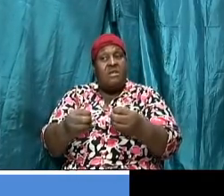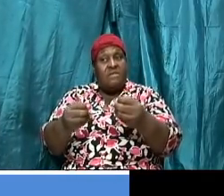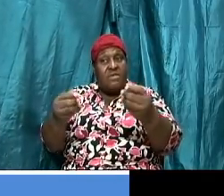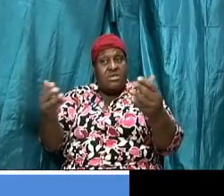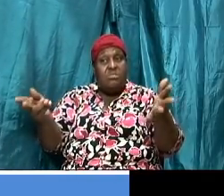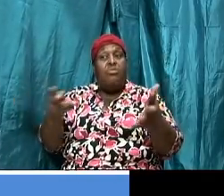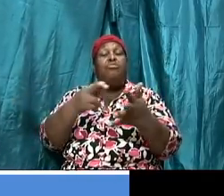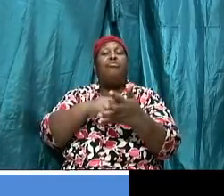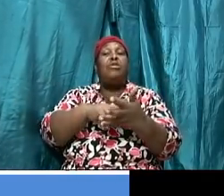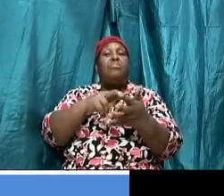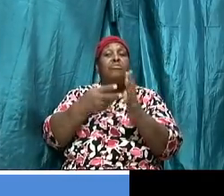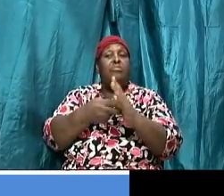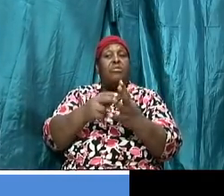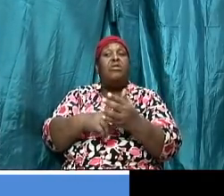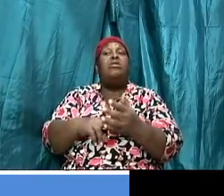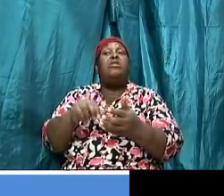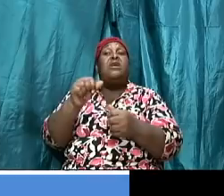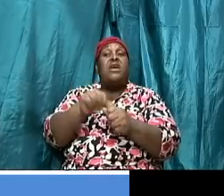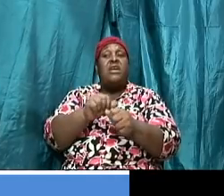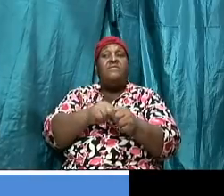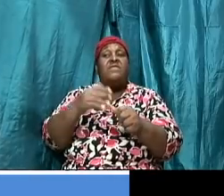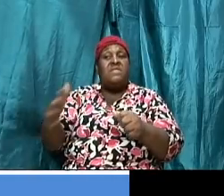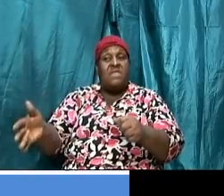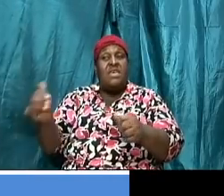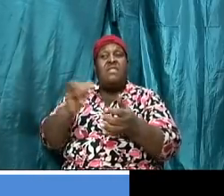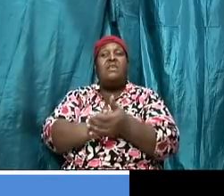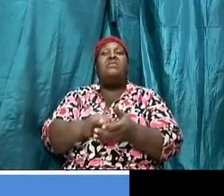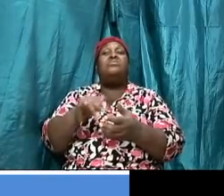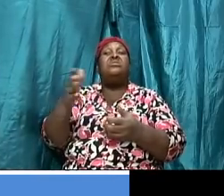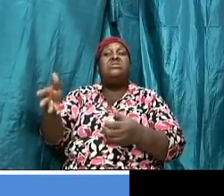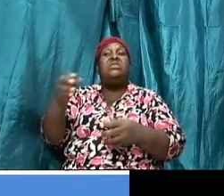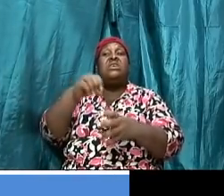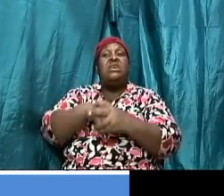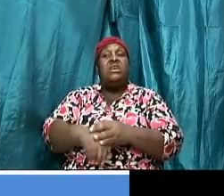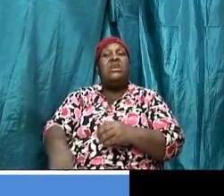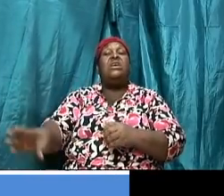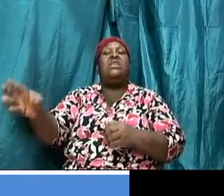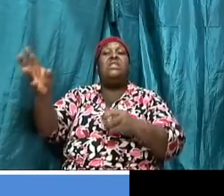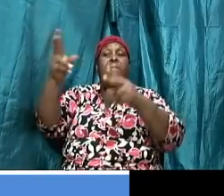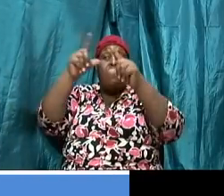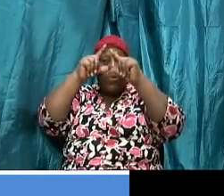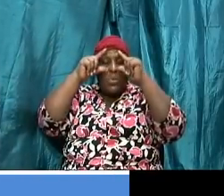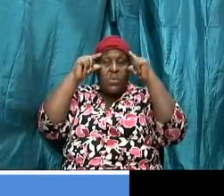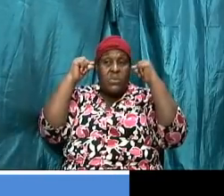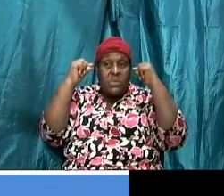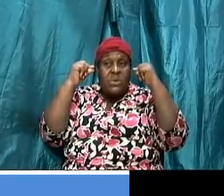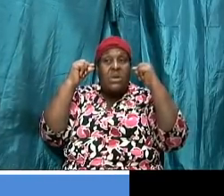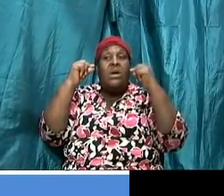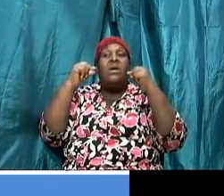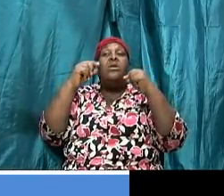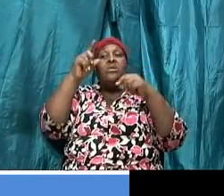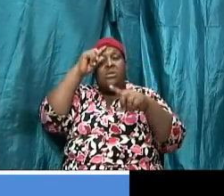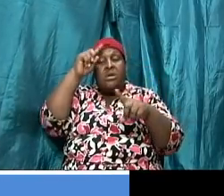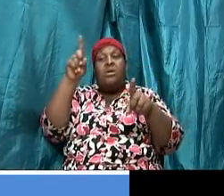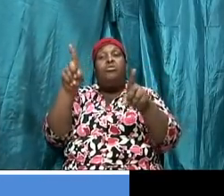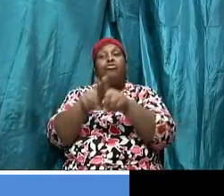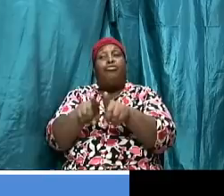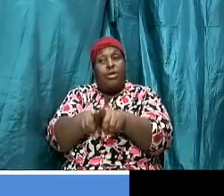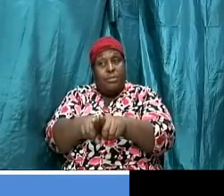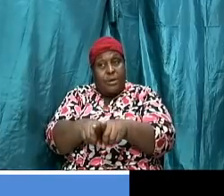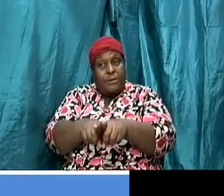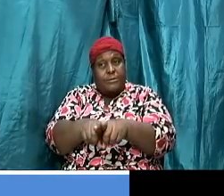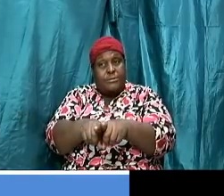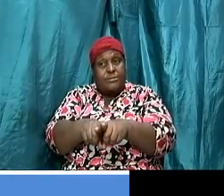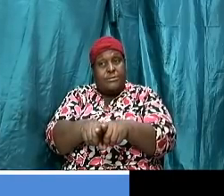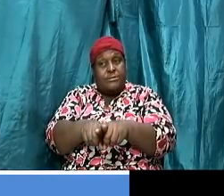that was in the Mosaic covenant. So everything that the covenant stood for was represented in the Sabbath.